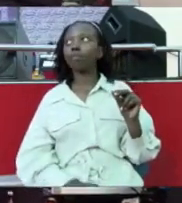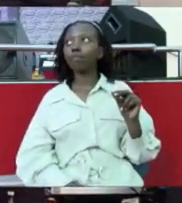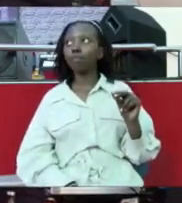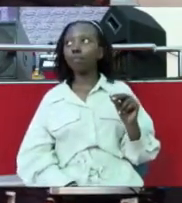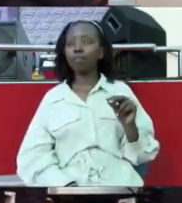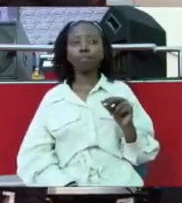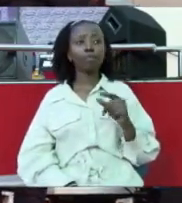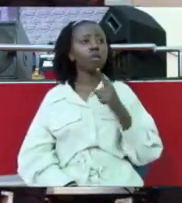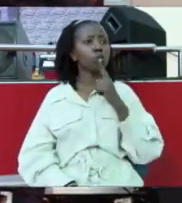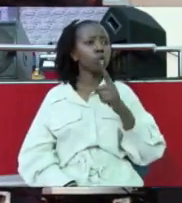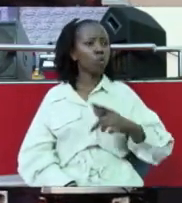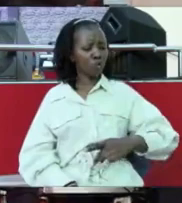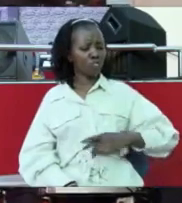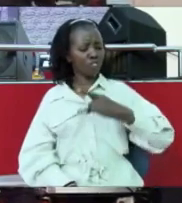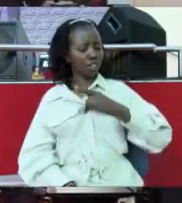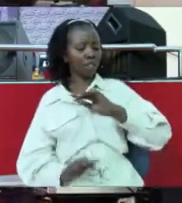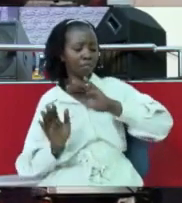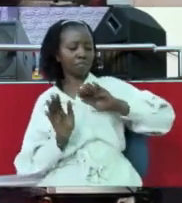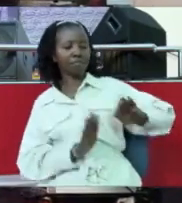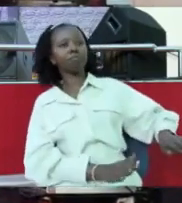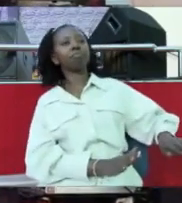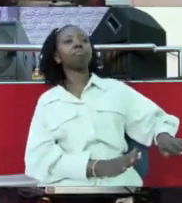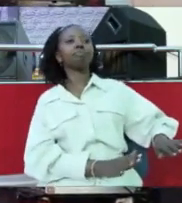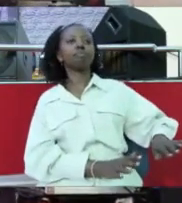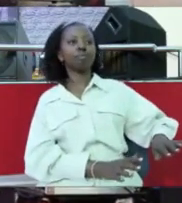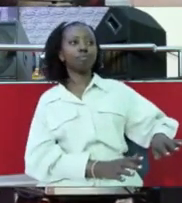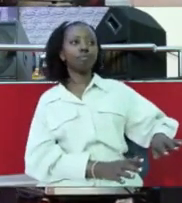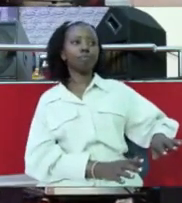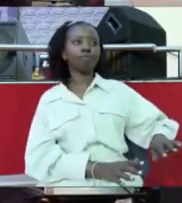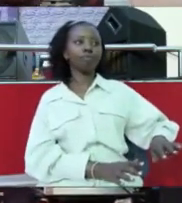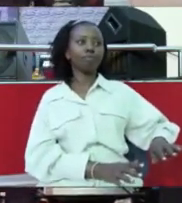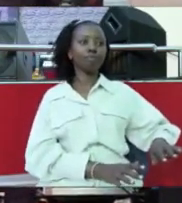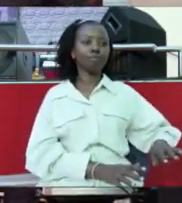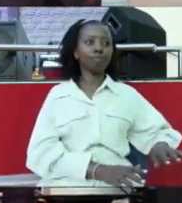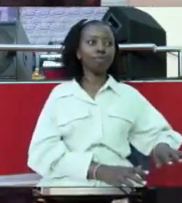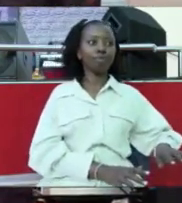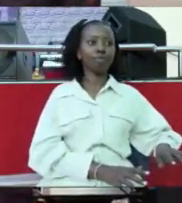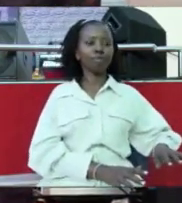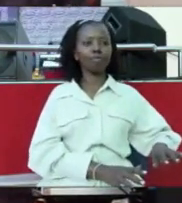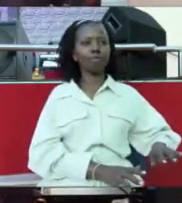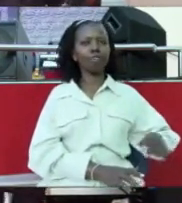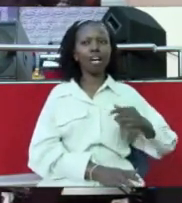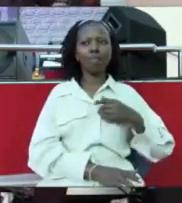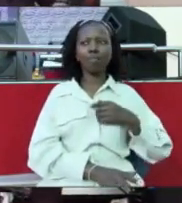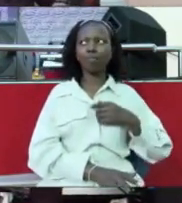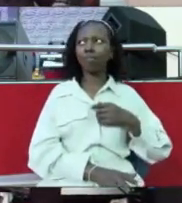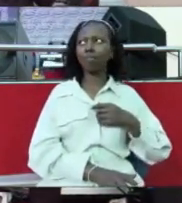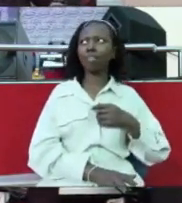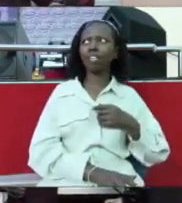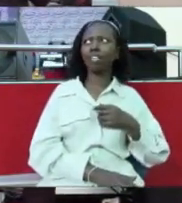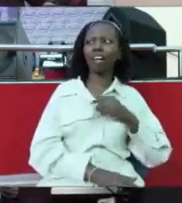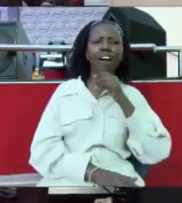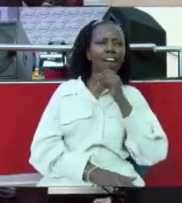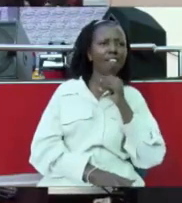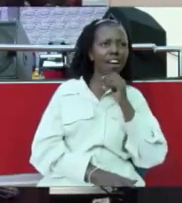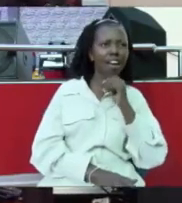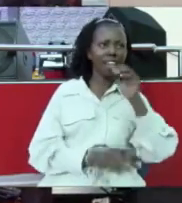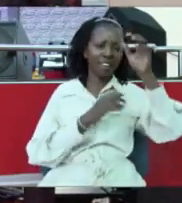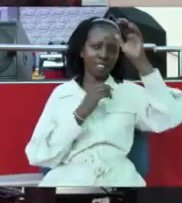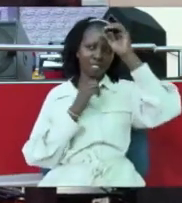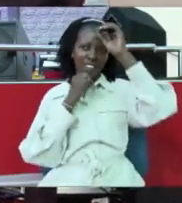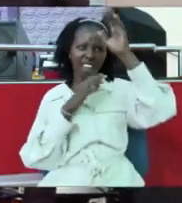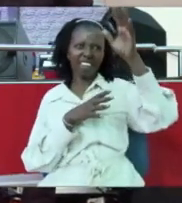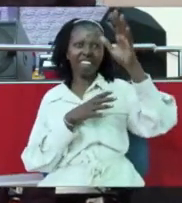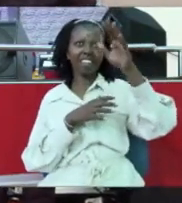So feeling wachana nayo. Achana na mambo ya hisia. Atamaa ya father. Je, mimi I don't feel like a father today. Sihisi kama mimi ni baba leo.